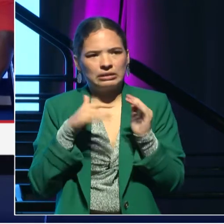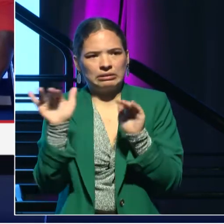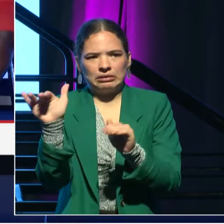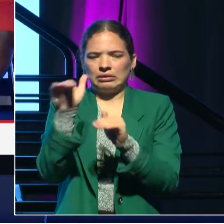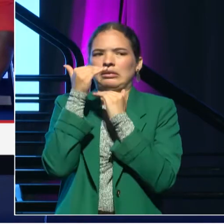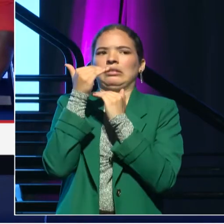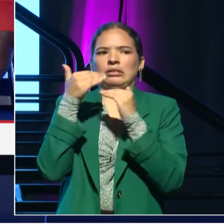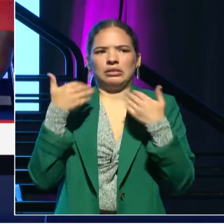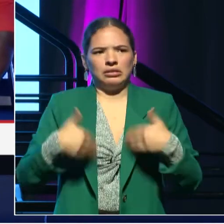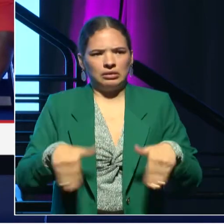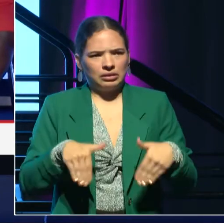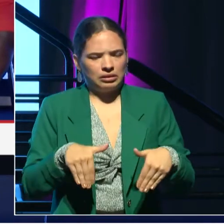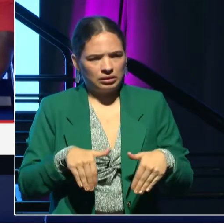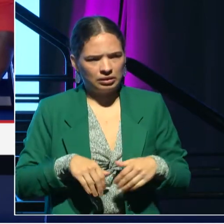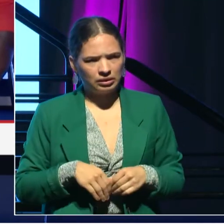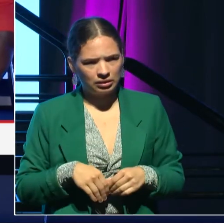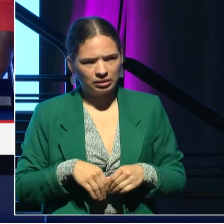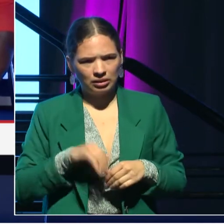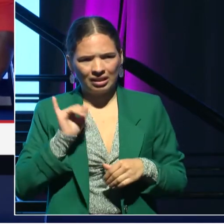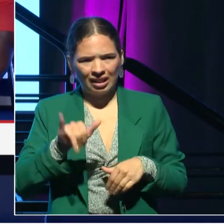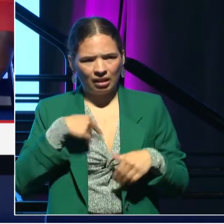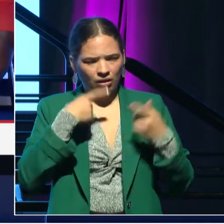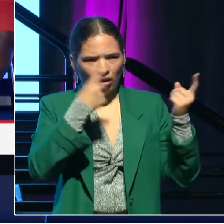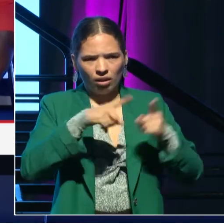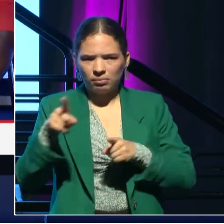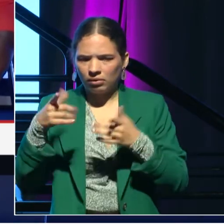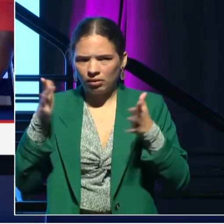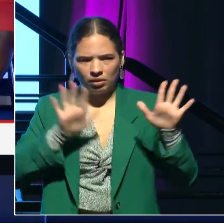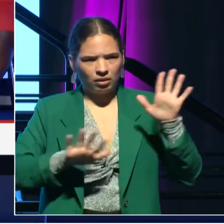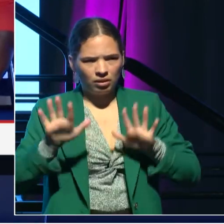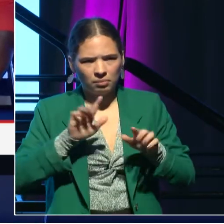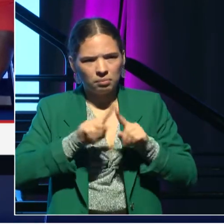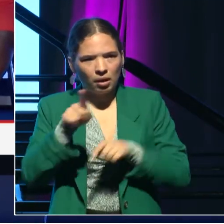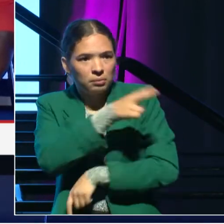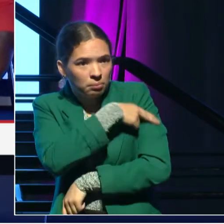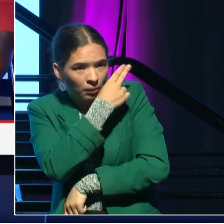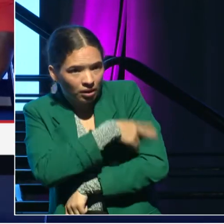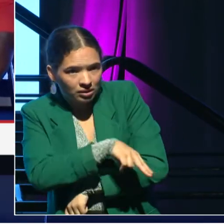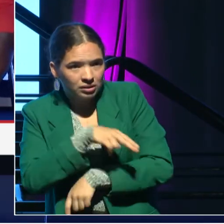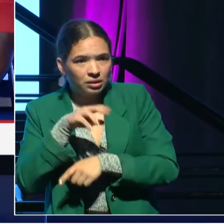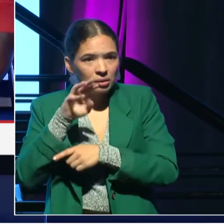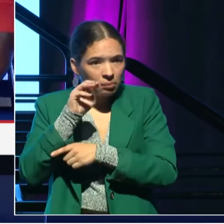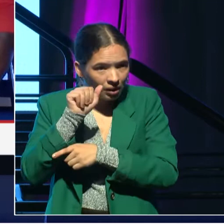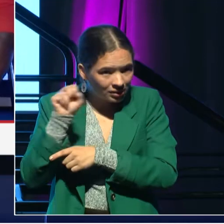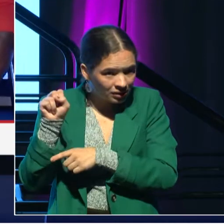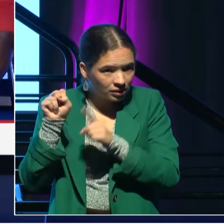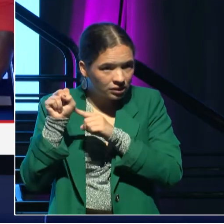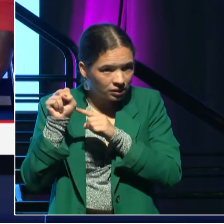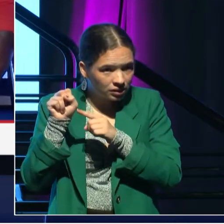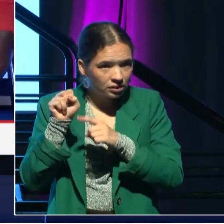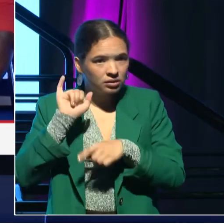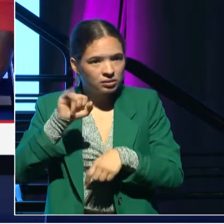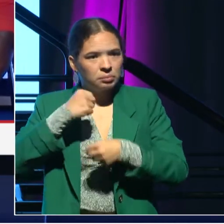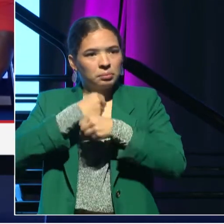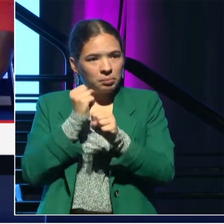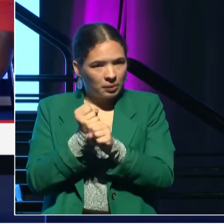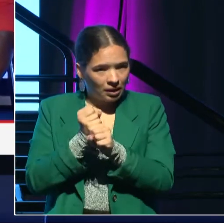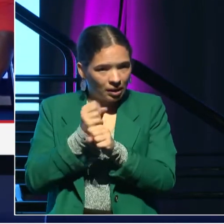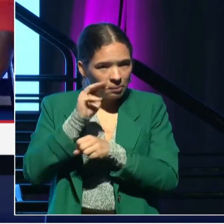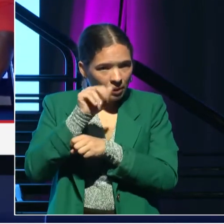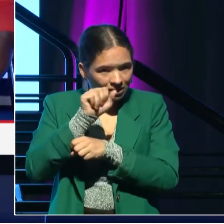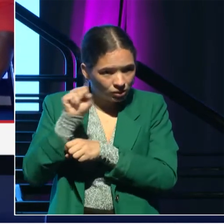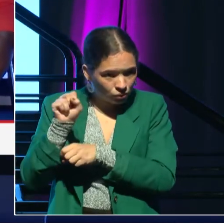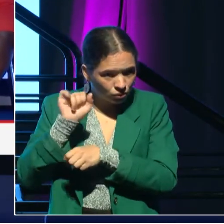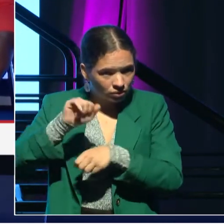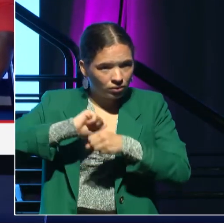that things were happening in different hospitals. In Massachusetts, where I bring you greetings from, we created the Massachusetts COVID-19